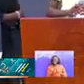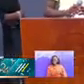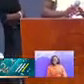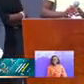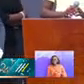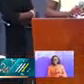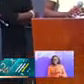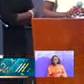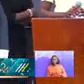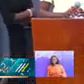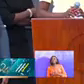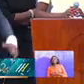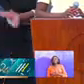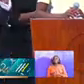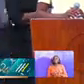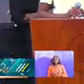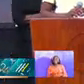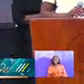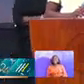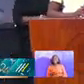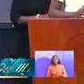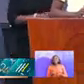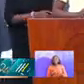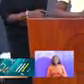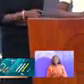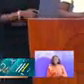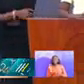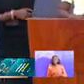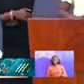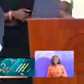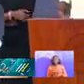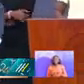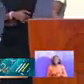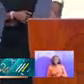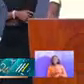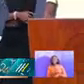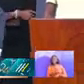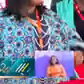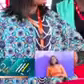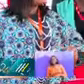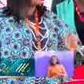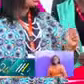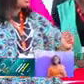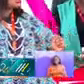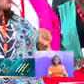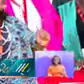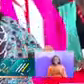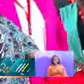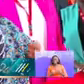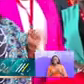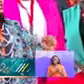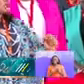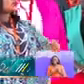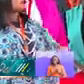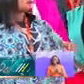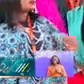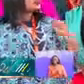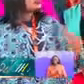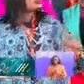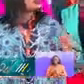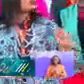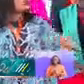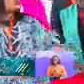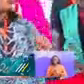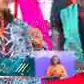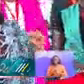everything to do with a leg there was a at the gate called Beautiful how can you have an ugly